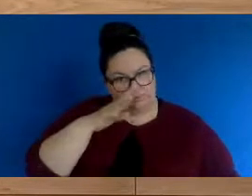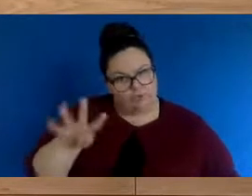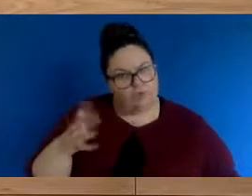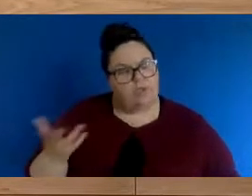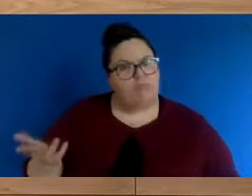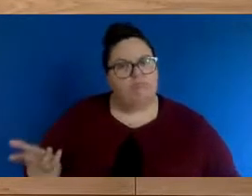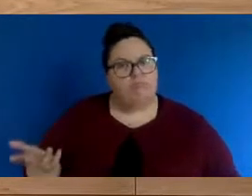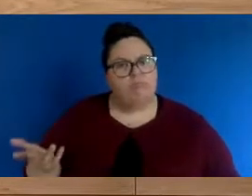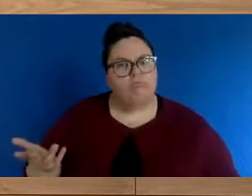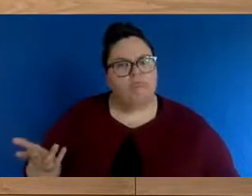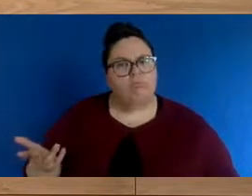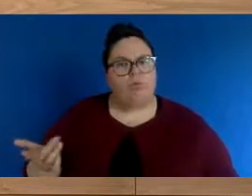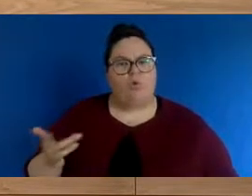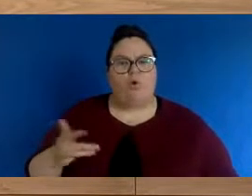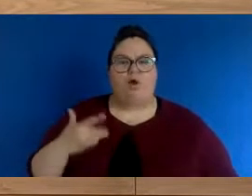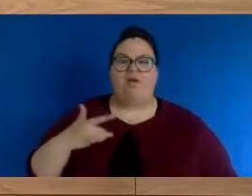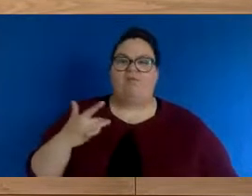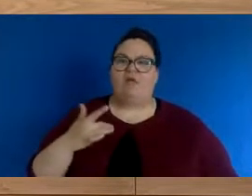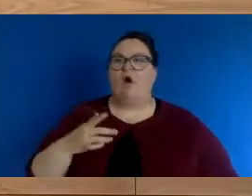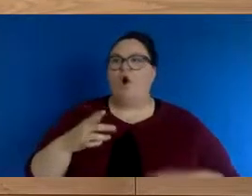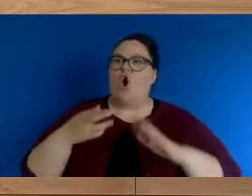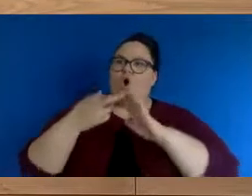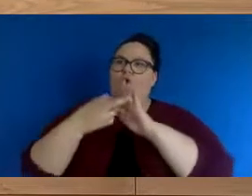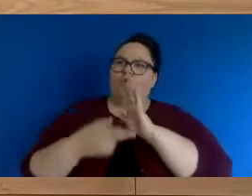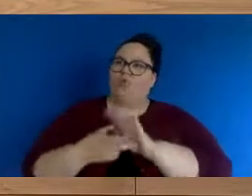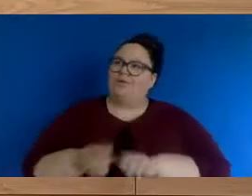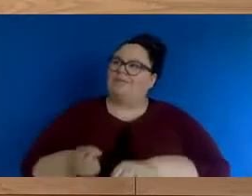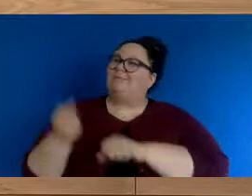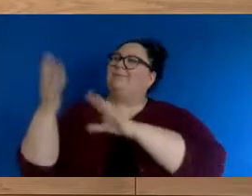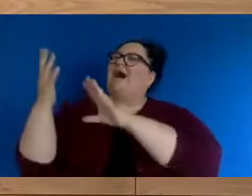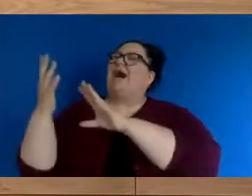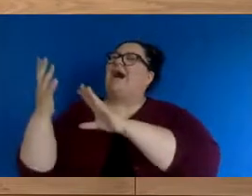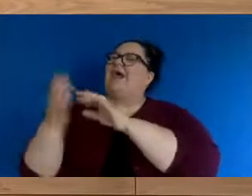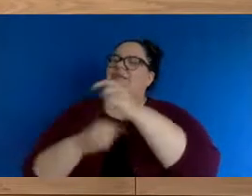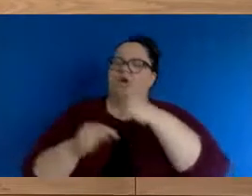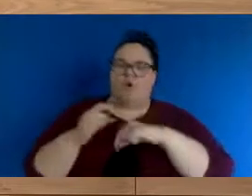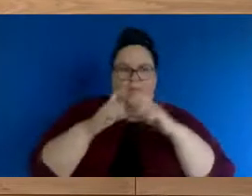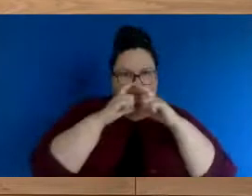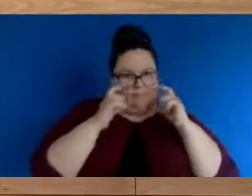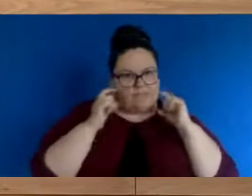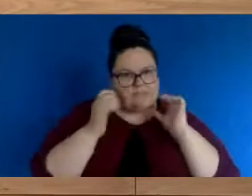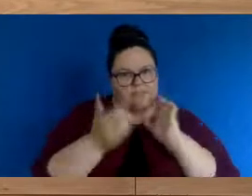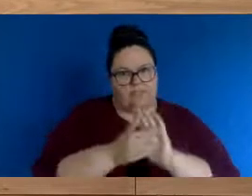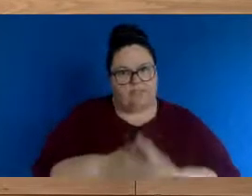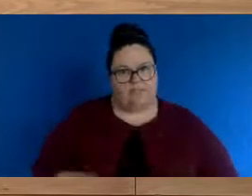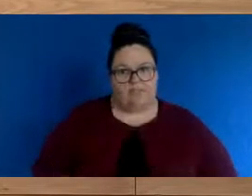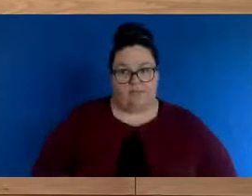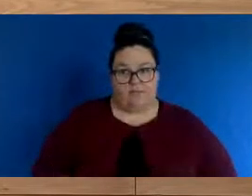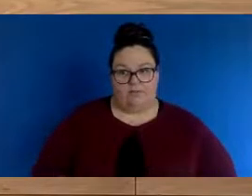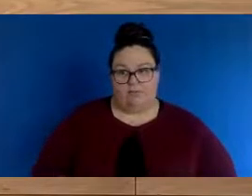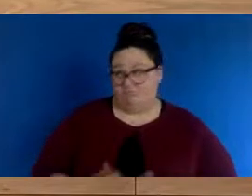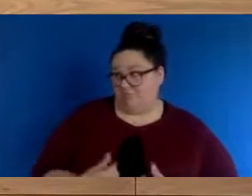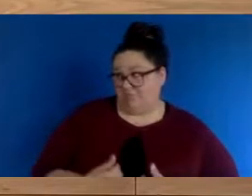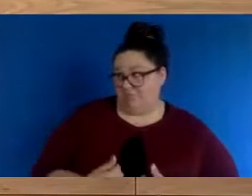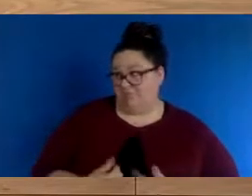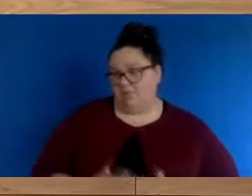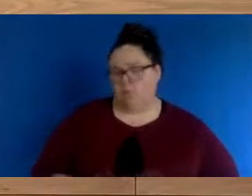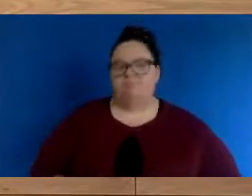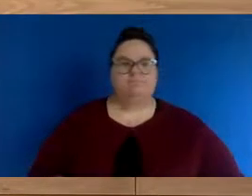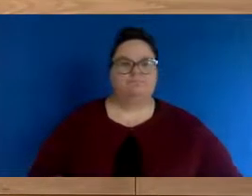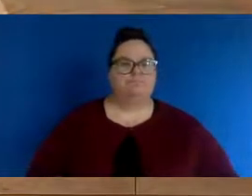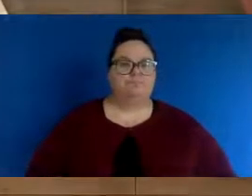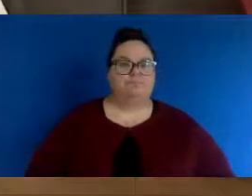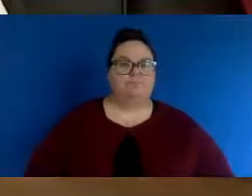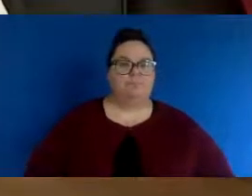or are we going to walk back the mask rules, the lifting of mask rules? You want me to start? Yeah. Well, as I